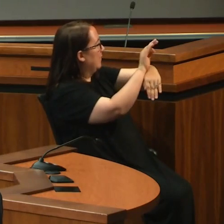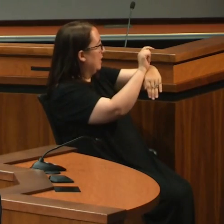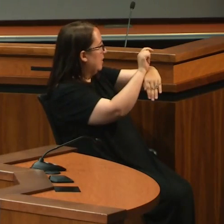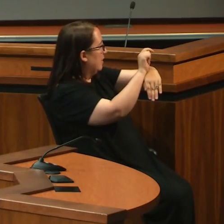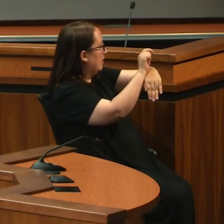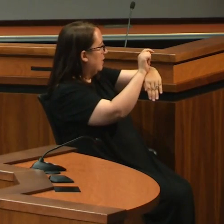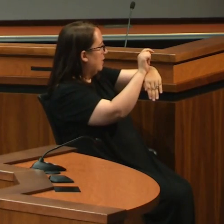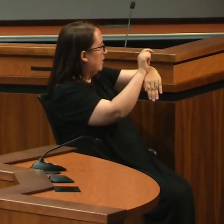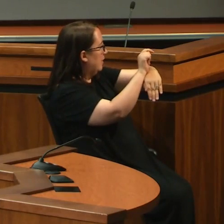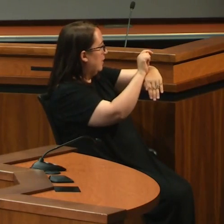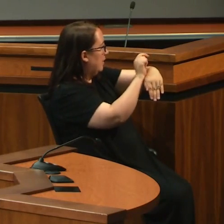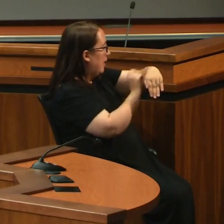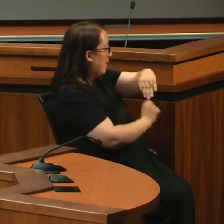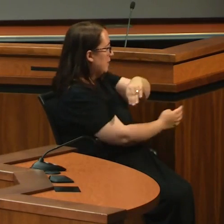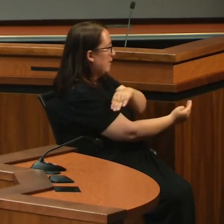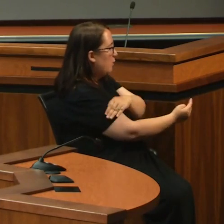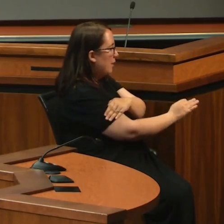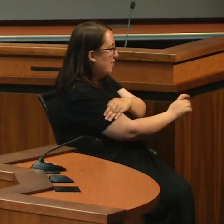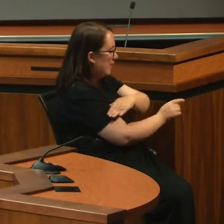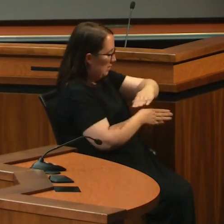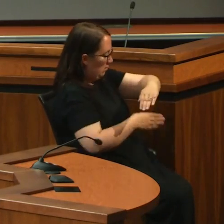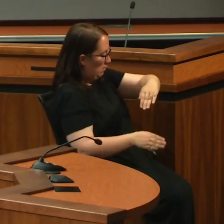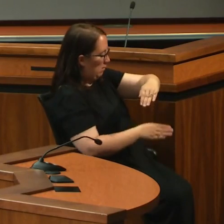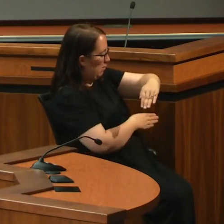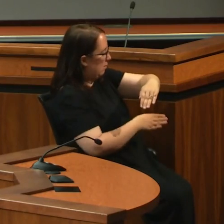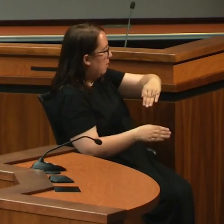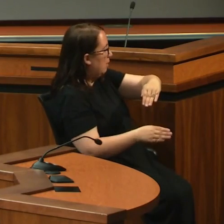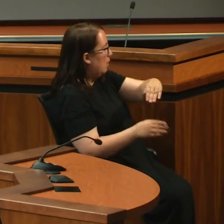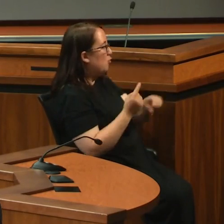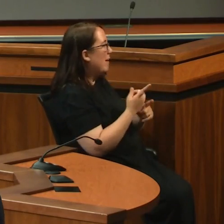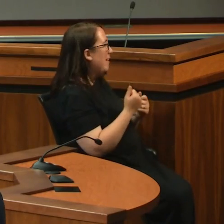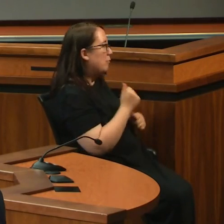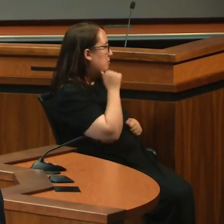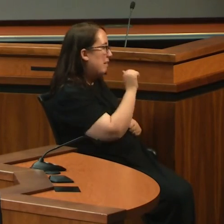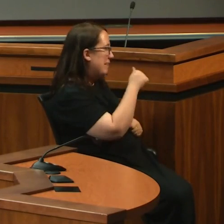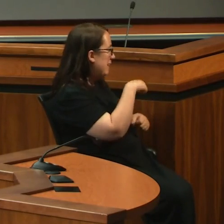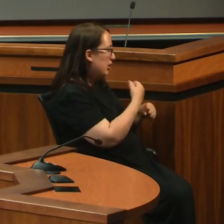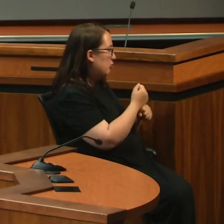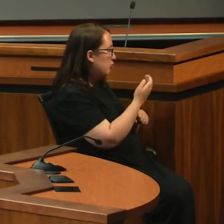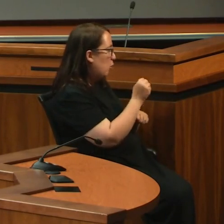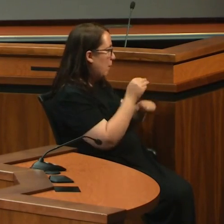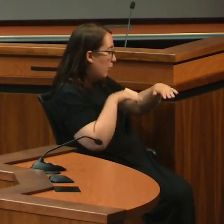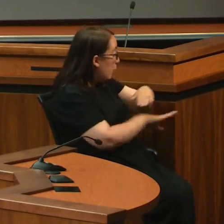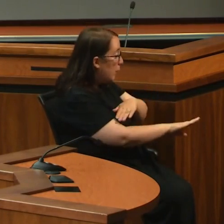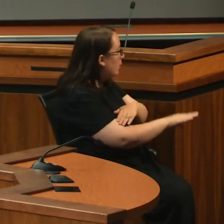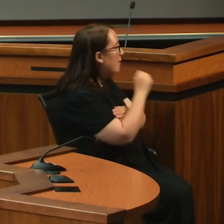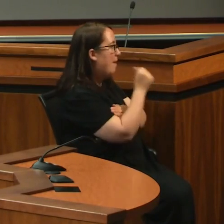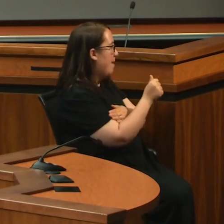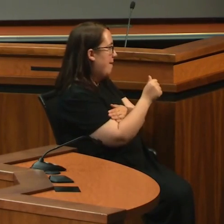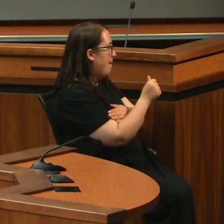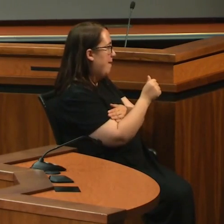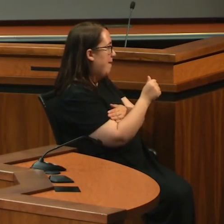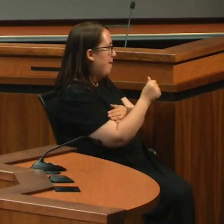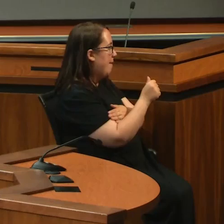width of 14 feet. Right now, that arch culvert doesn't get our 10-year storm through. It doesn't fit our 10-year storm. If we were to improve